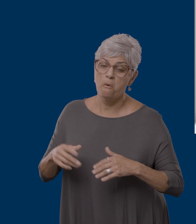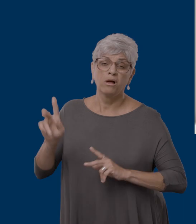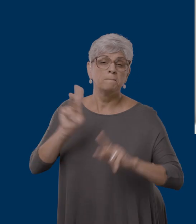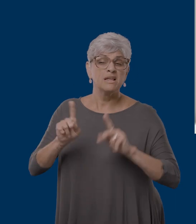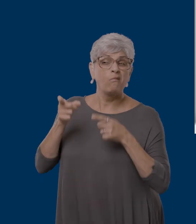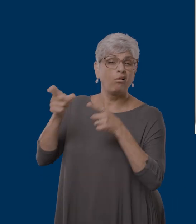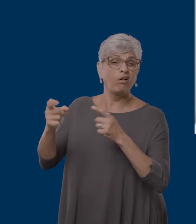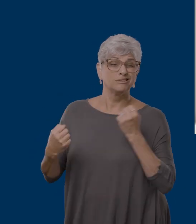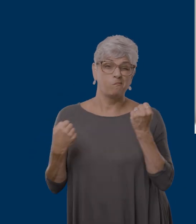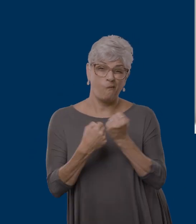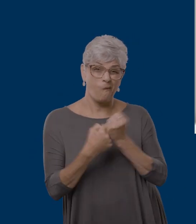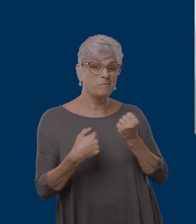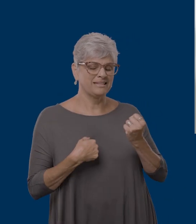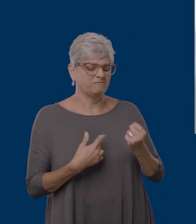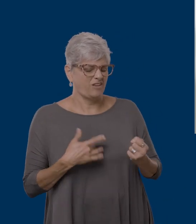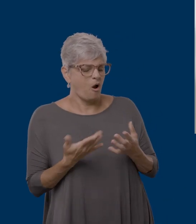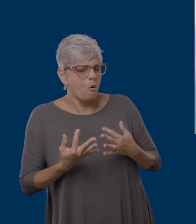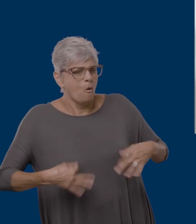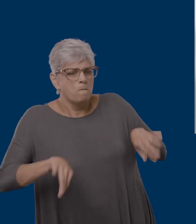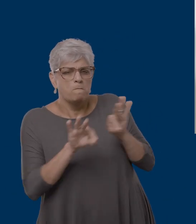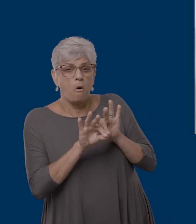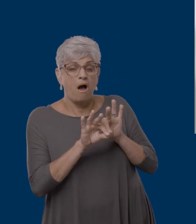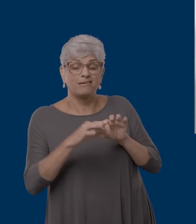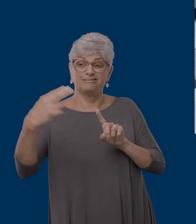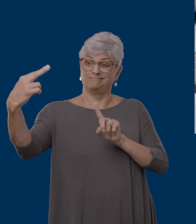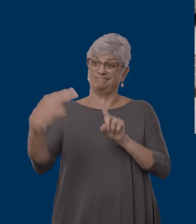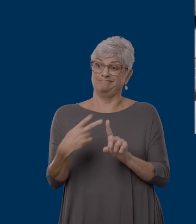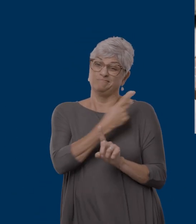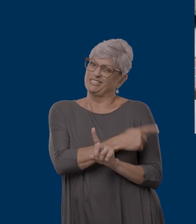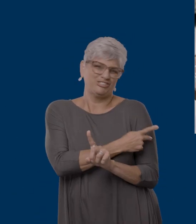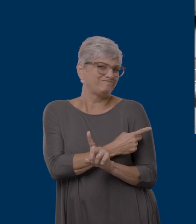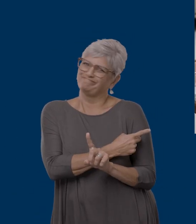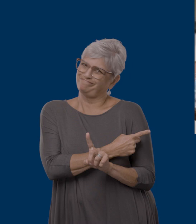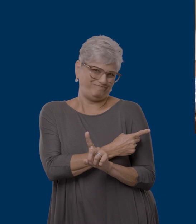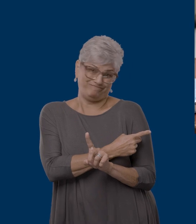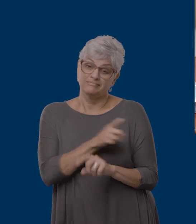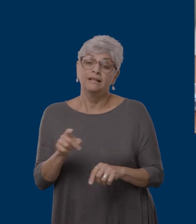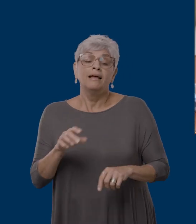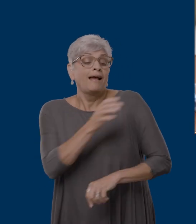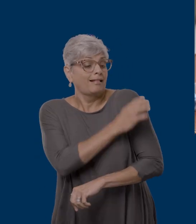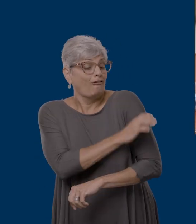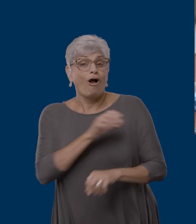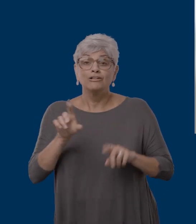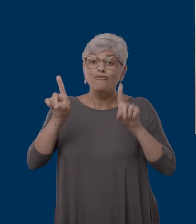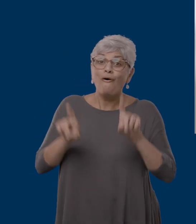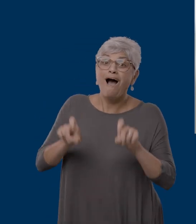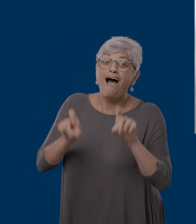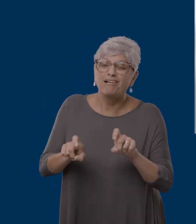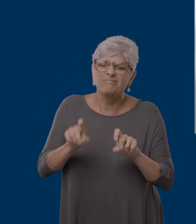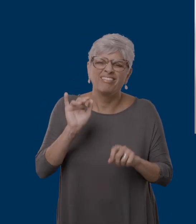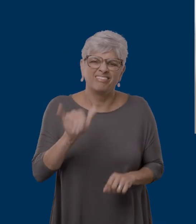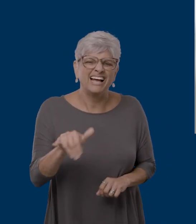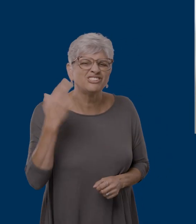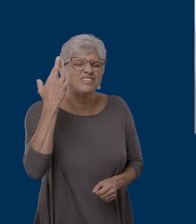folks here supported me. You can feel that there was concern about me as a person, not just another patient. I